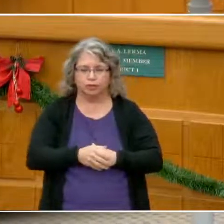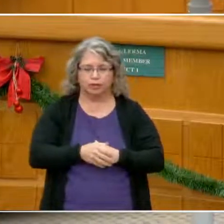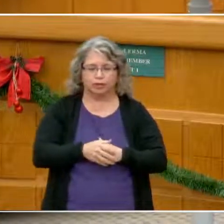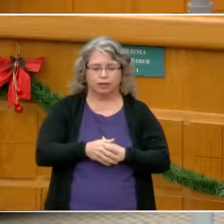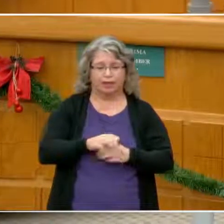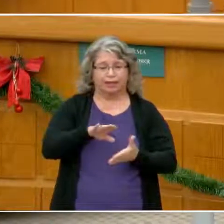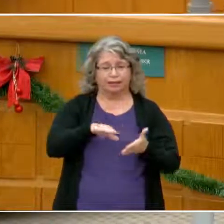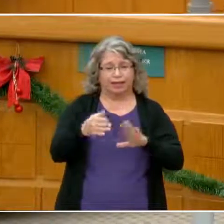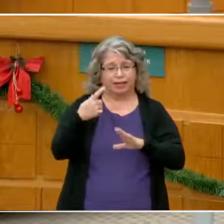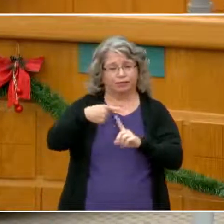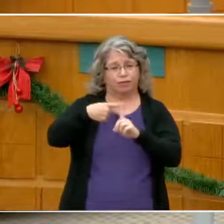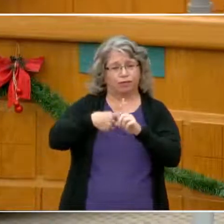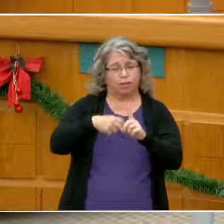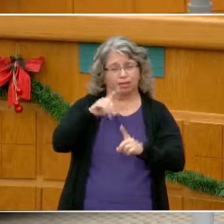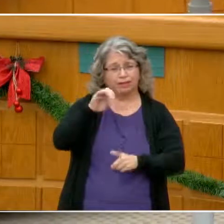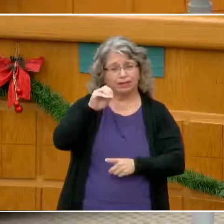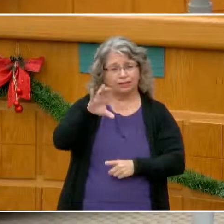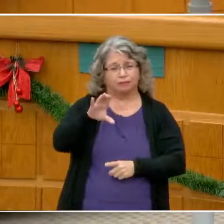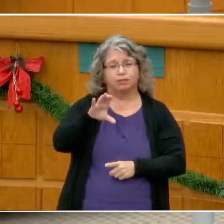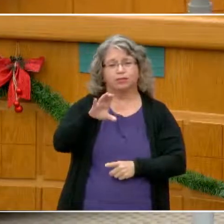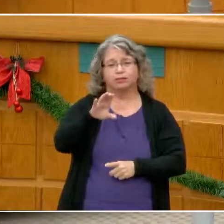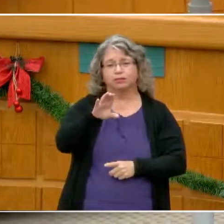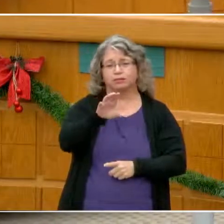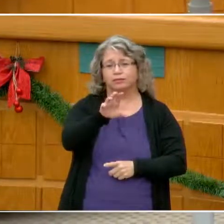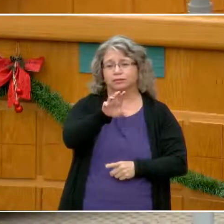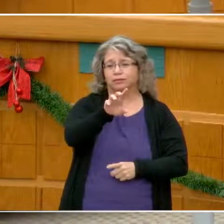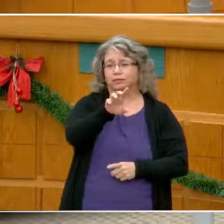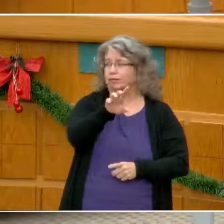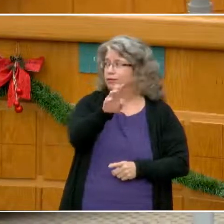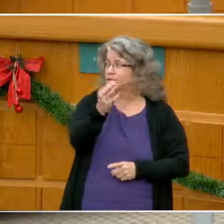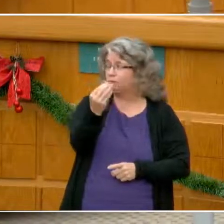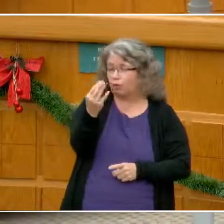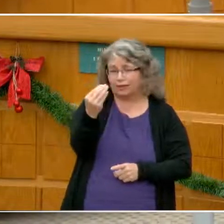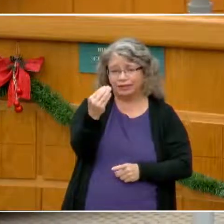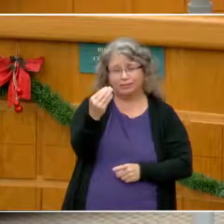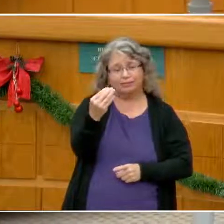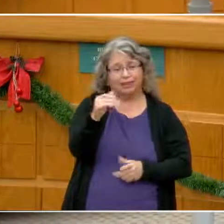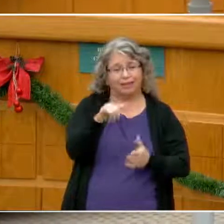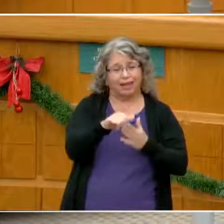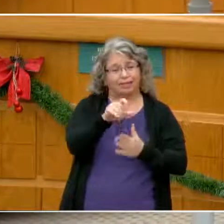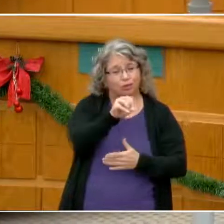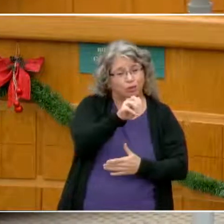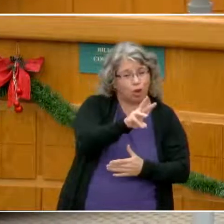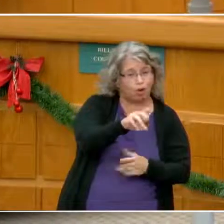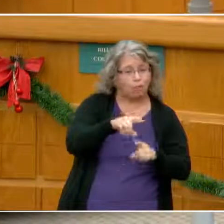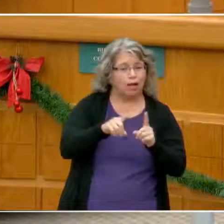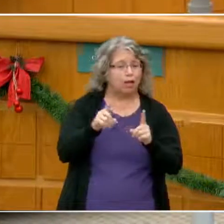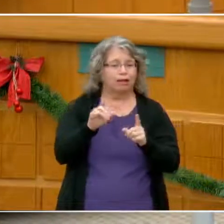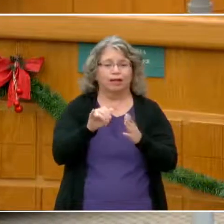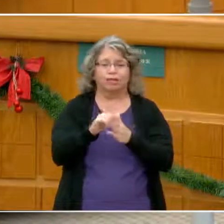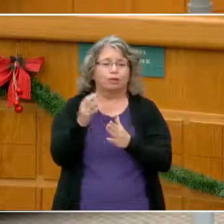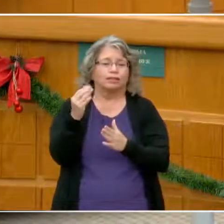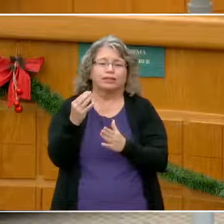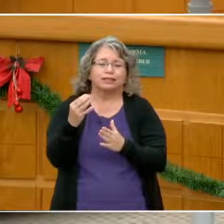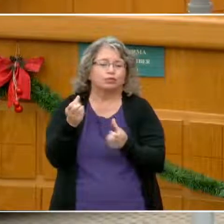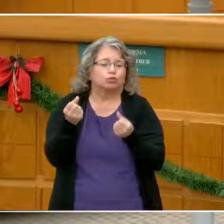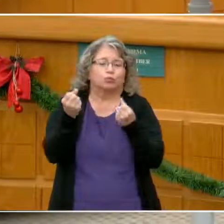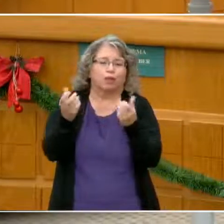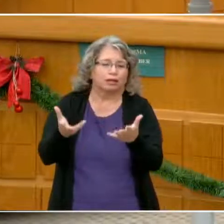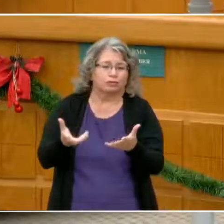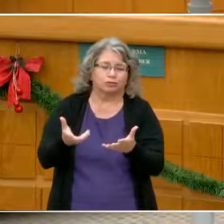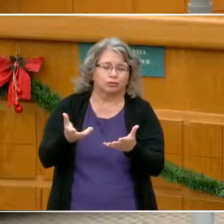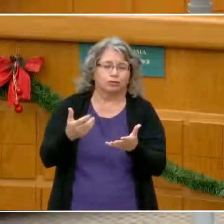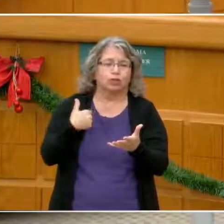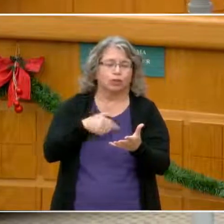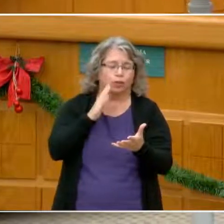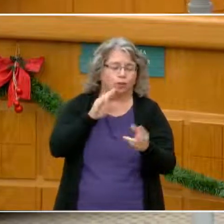14. That's relatively low, however, still 14 too many. We'll continue to monitor those and give you those updated